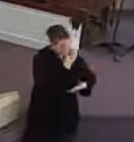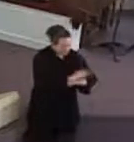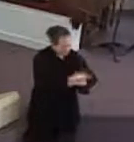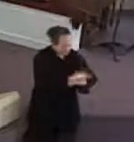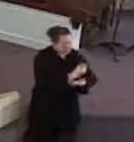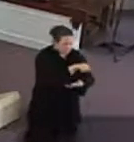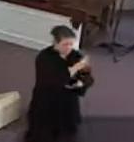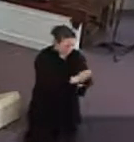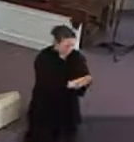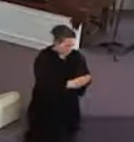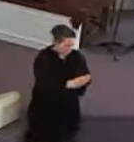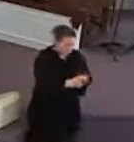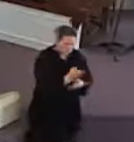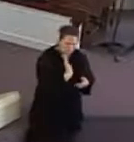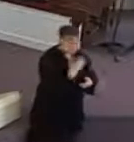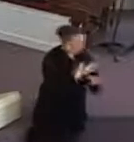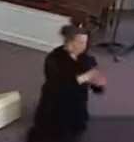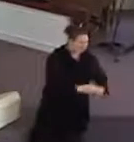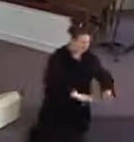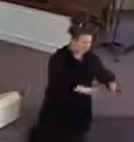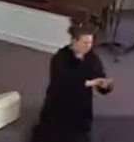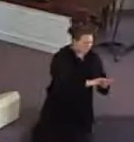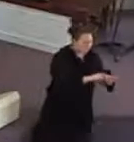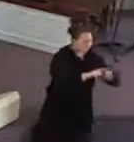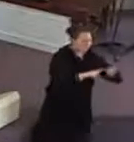we deserve. It's about what he chose to give to us.